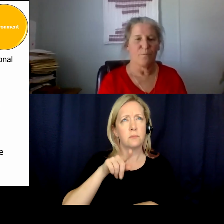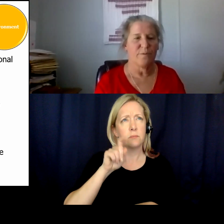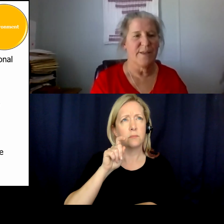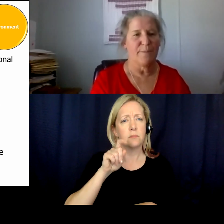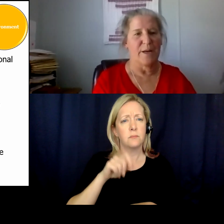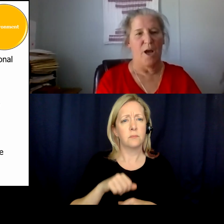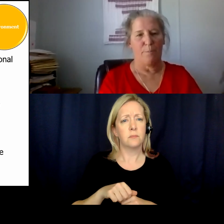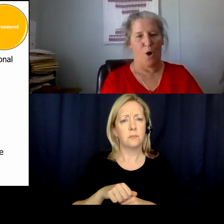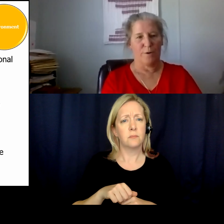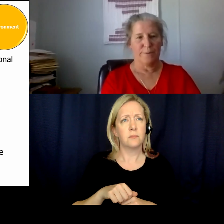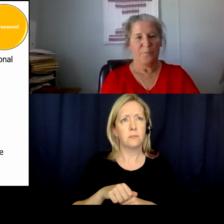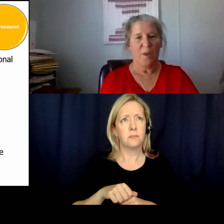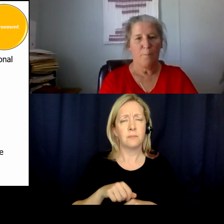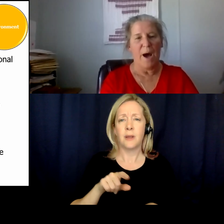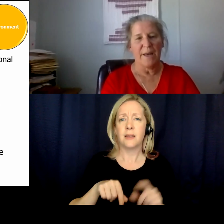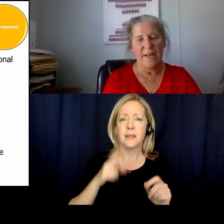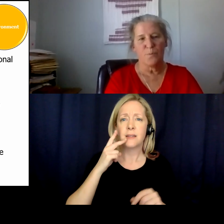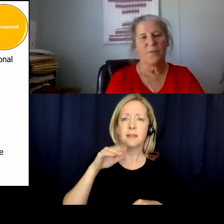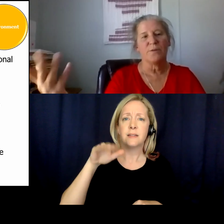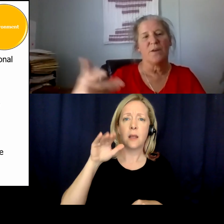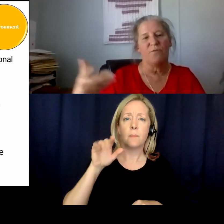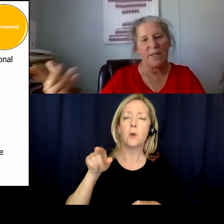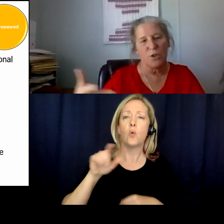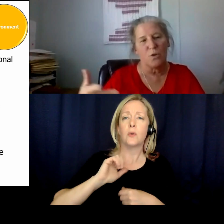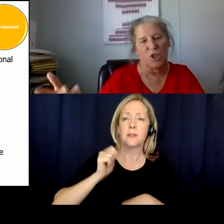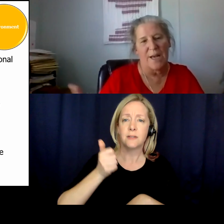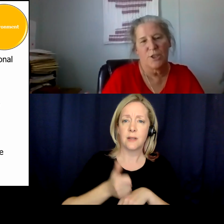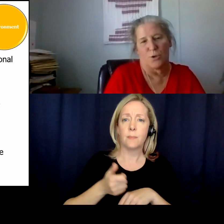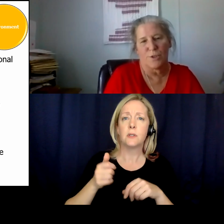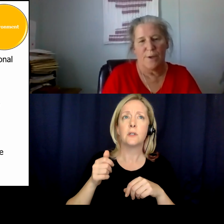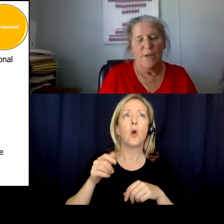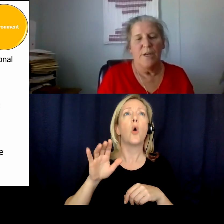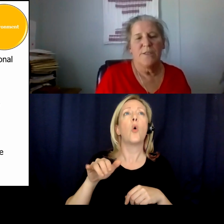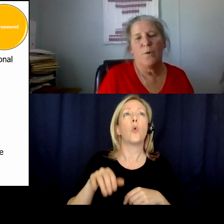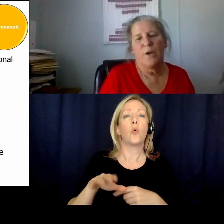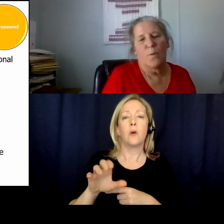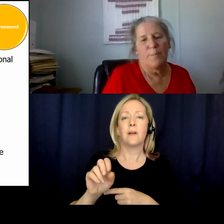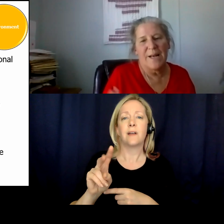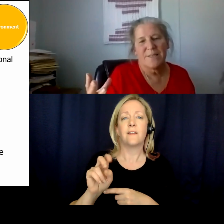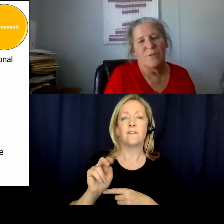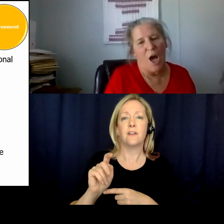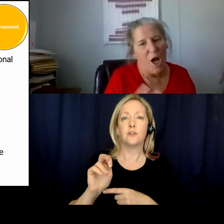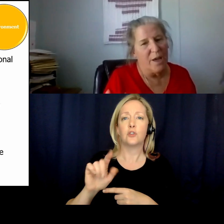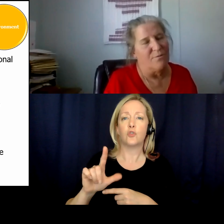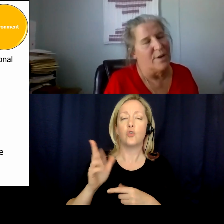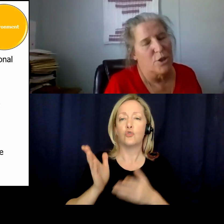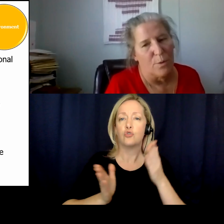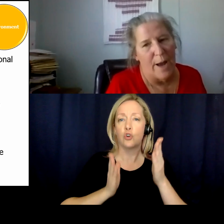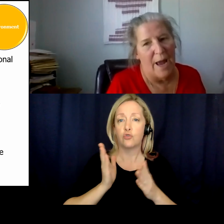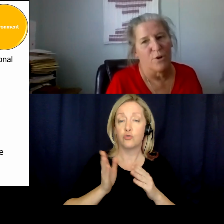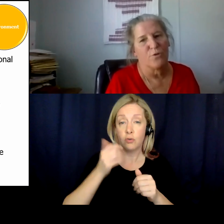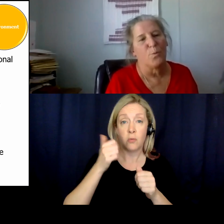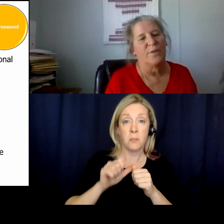I can't see my top part, but it's with those conventional gestures. So we're going to replace those